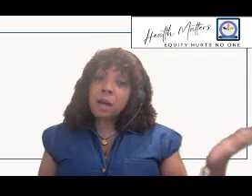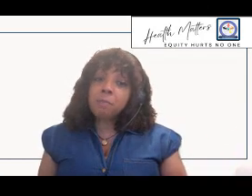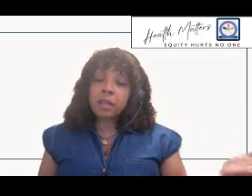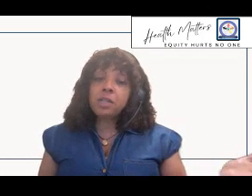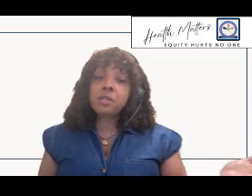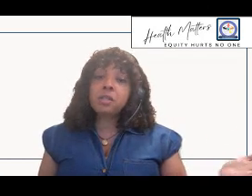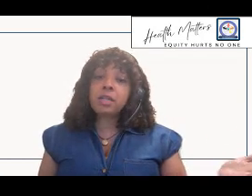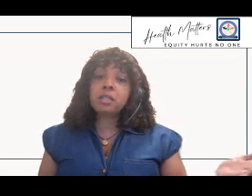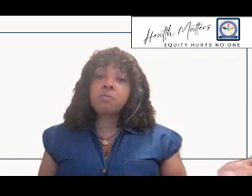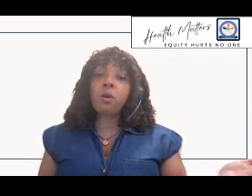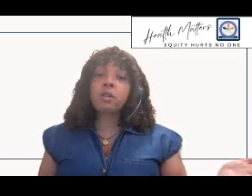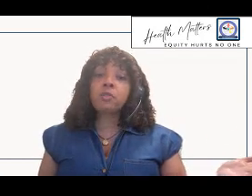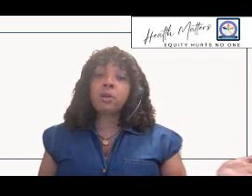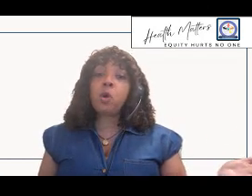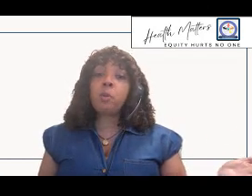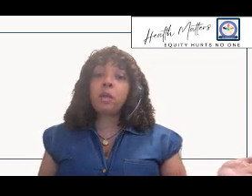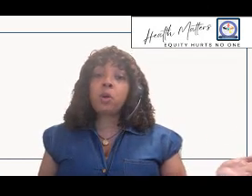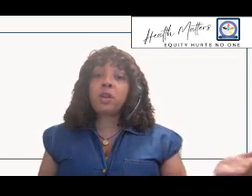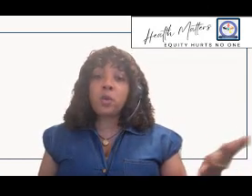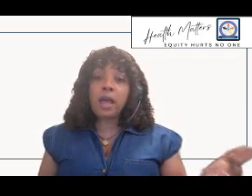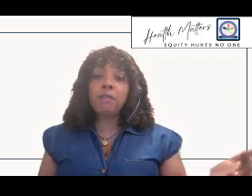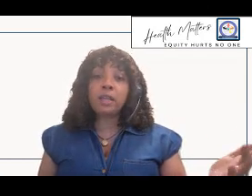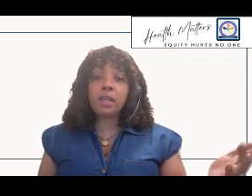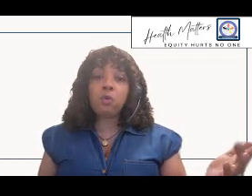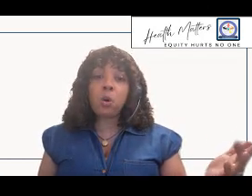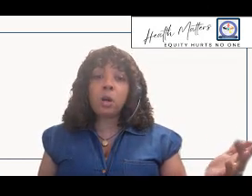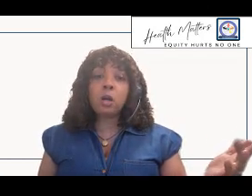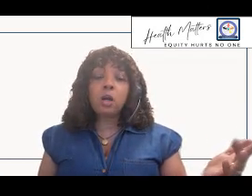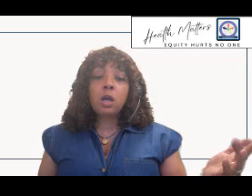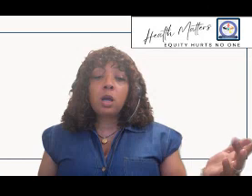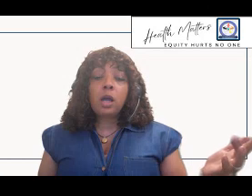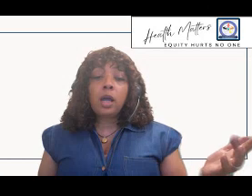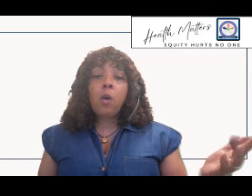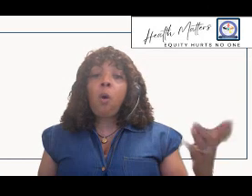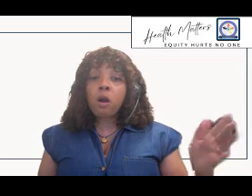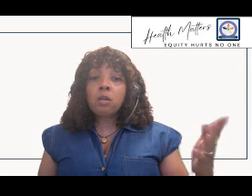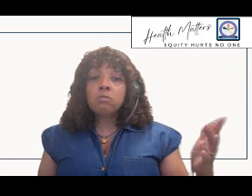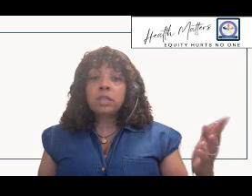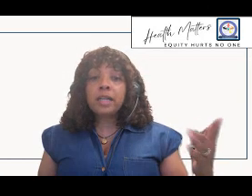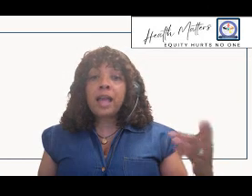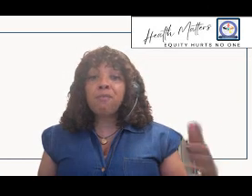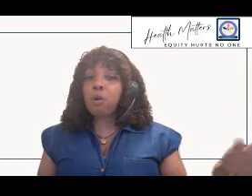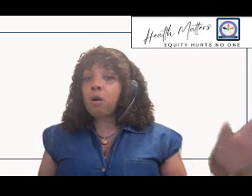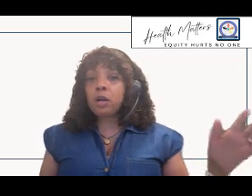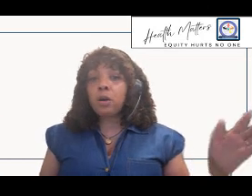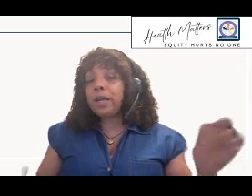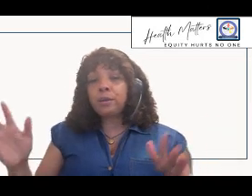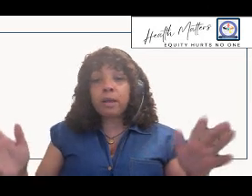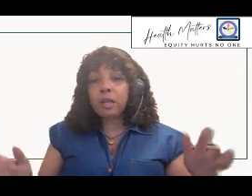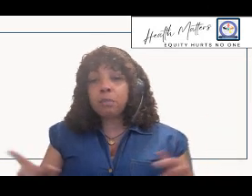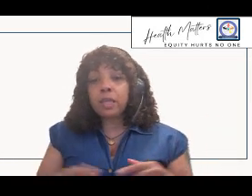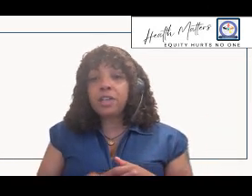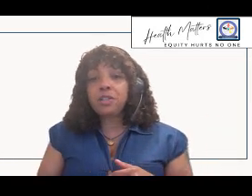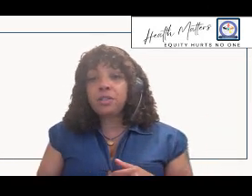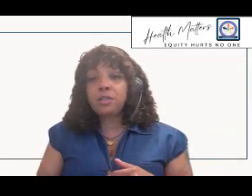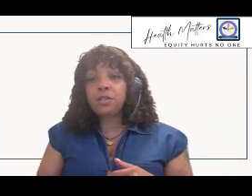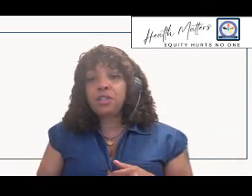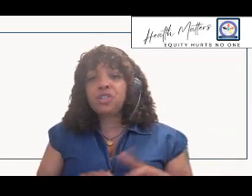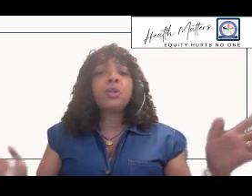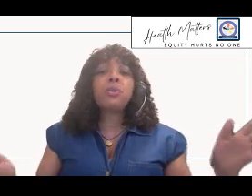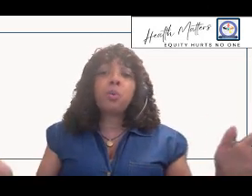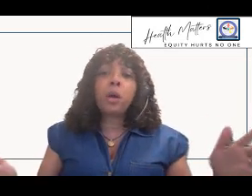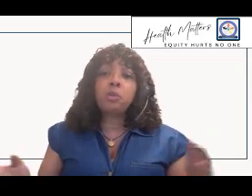impact a population that's important for NOMHE, one that we advocate for? Or did it have broad or indirect implications